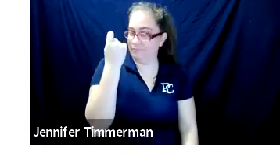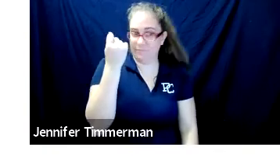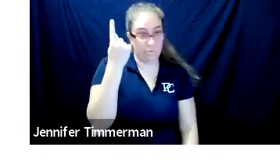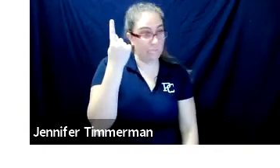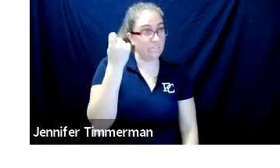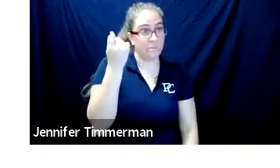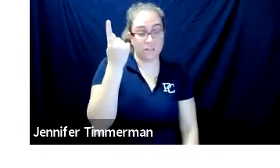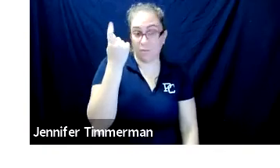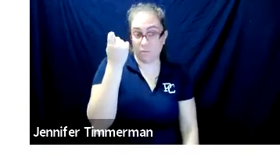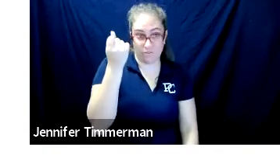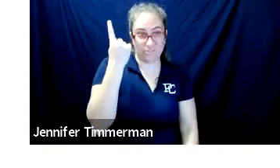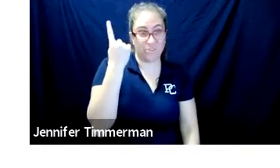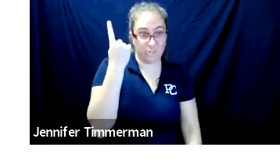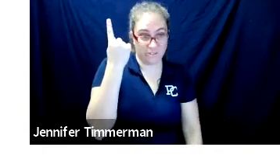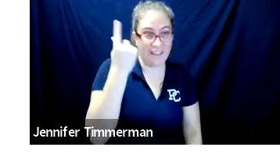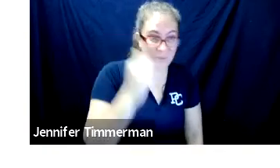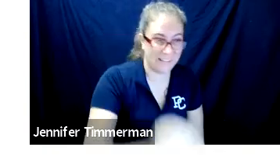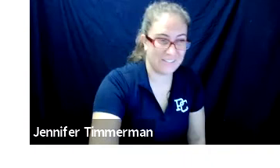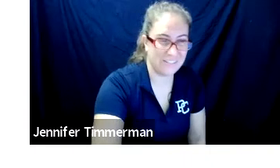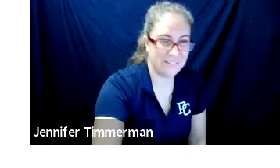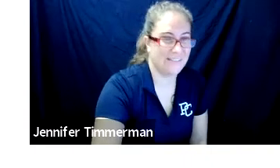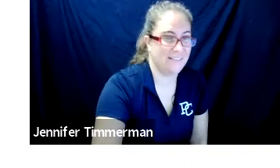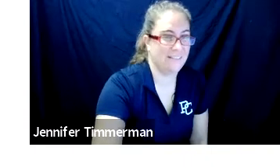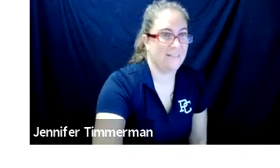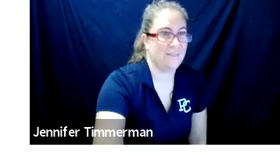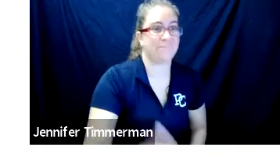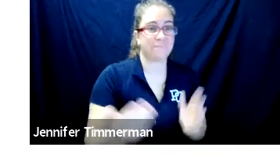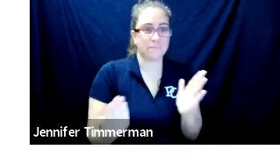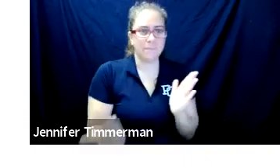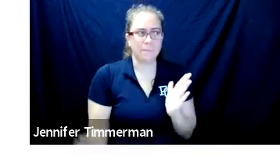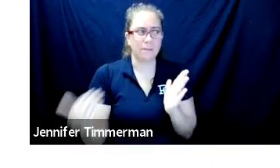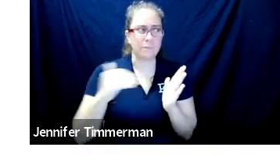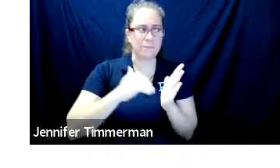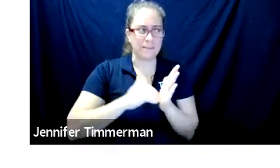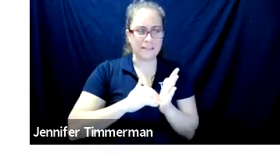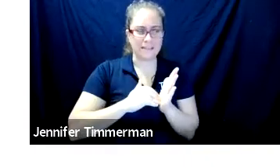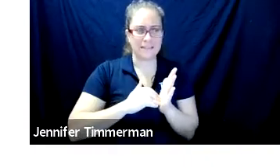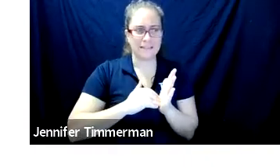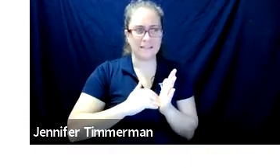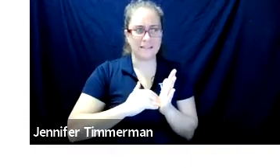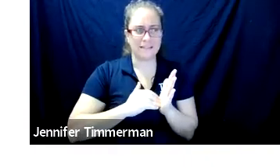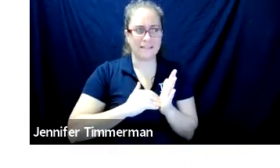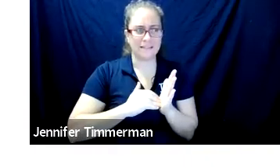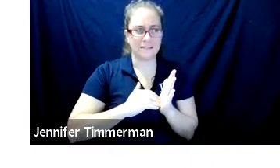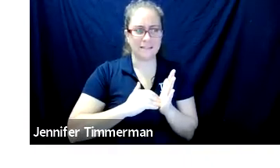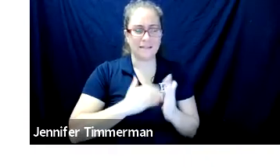We use this one a lot when we first start to learn a language. Repeat,